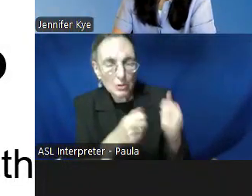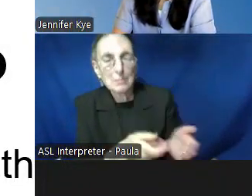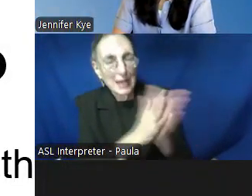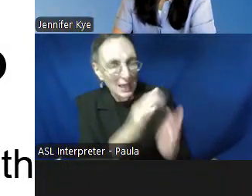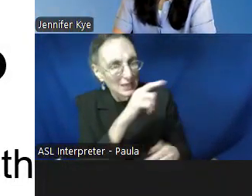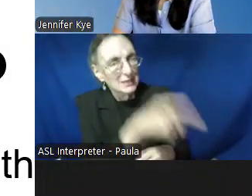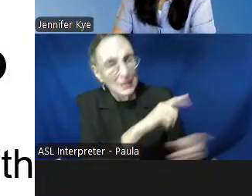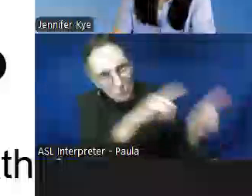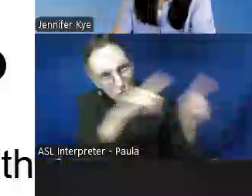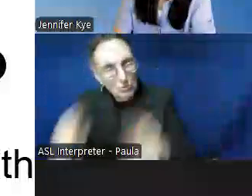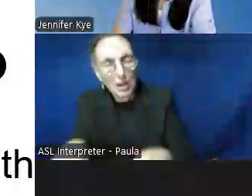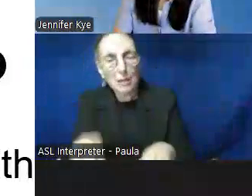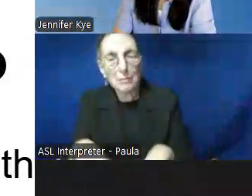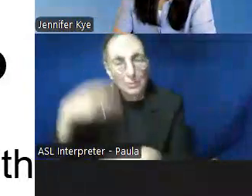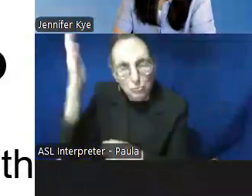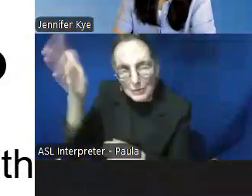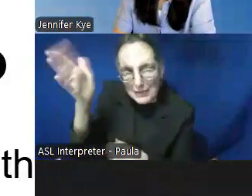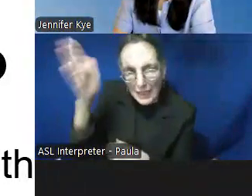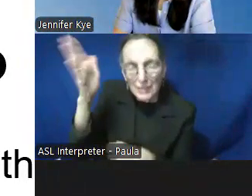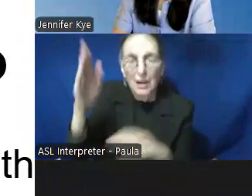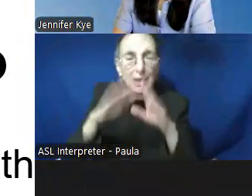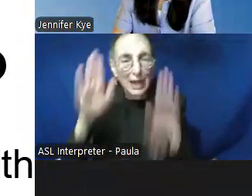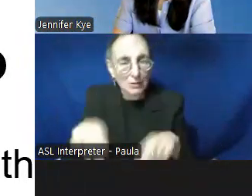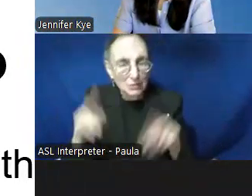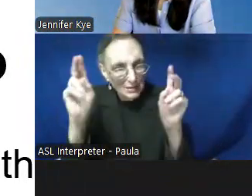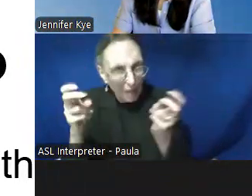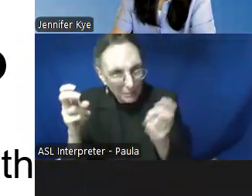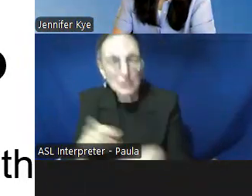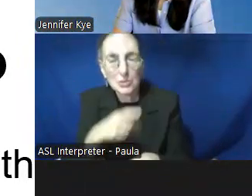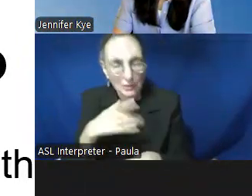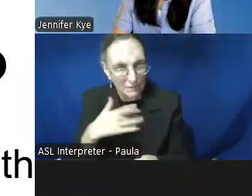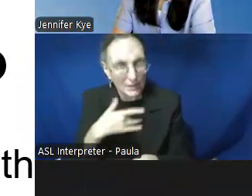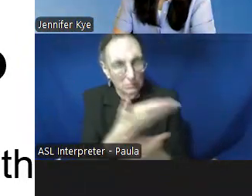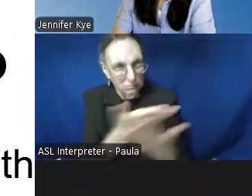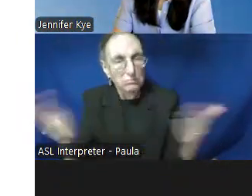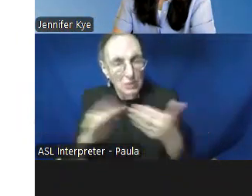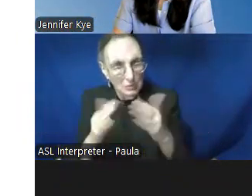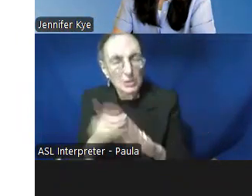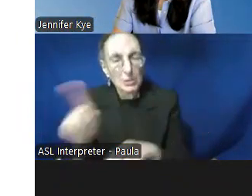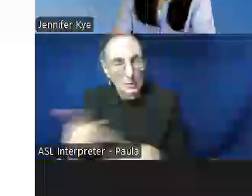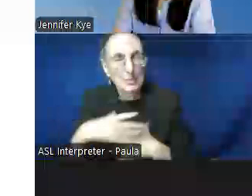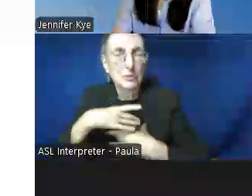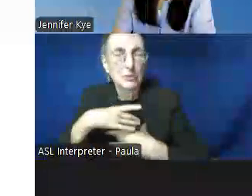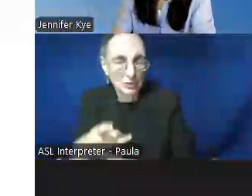on housing topics that you are interested in. Next slide.